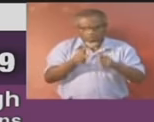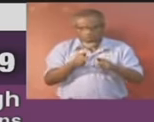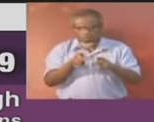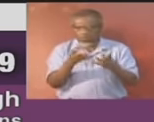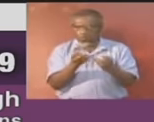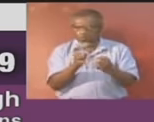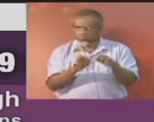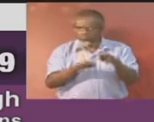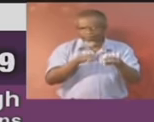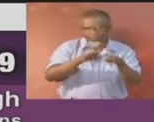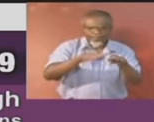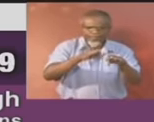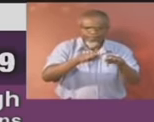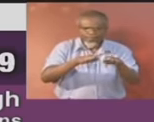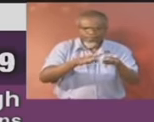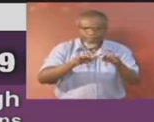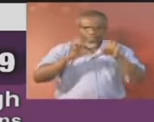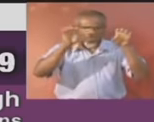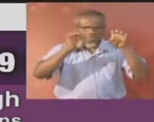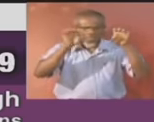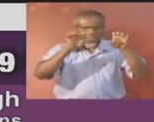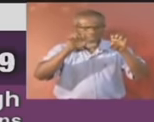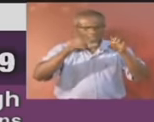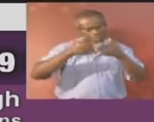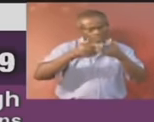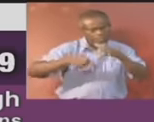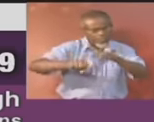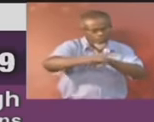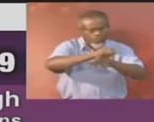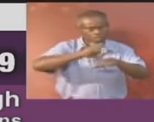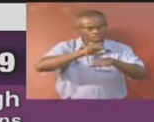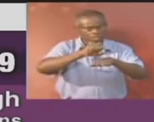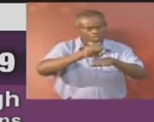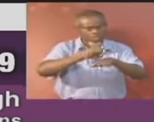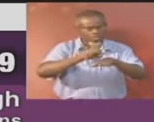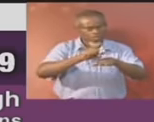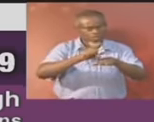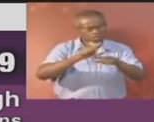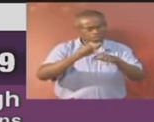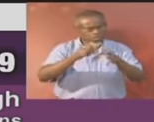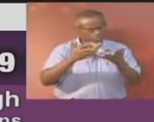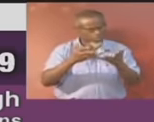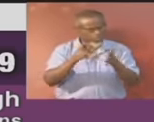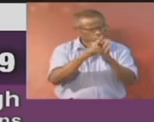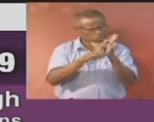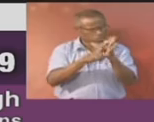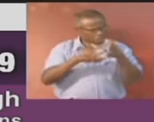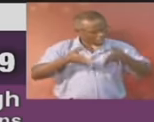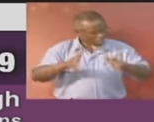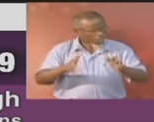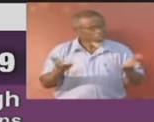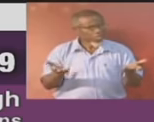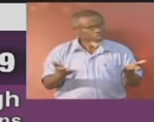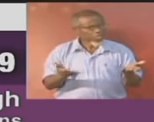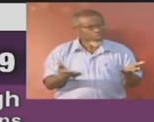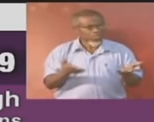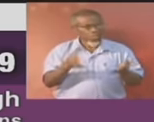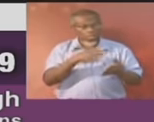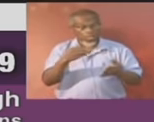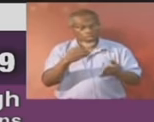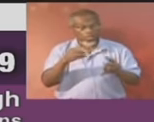regulations allow this? Can you please address this as well as the restrictions for the hotels and guest houses as